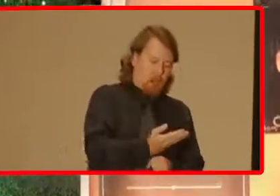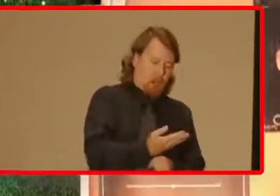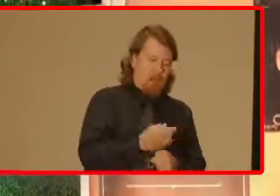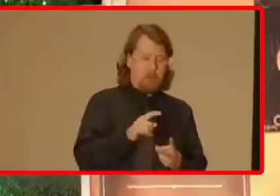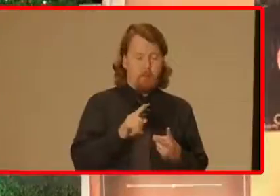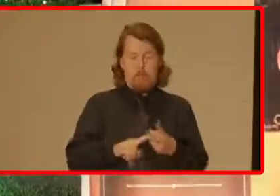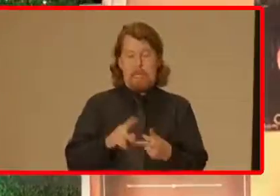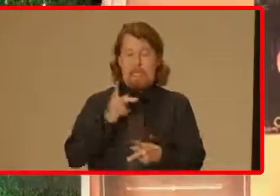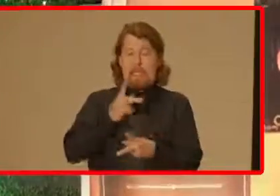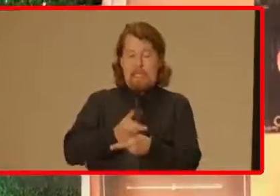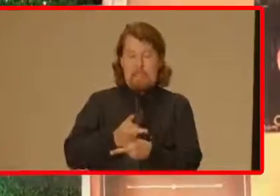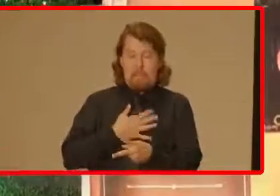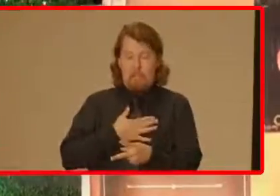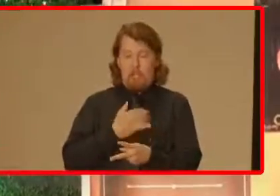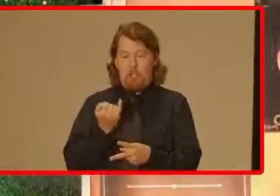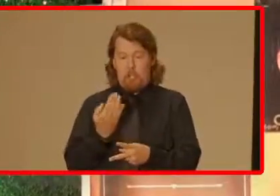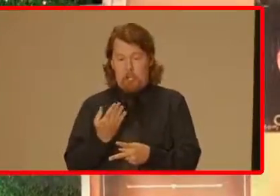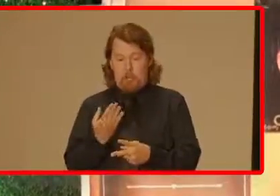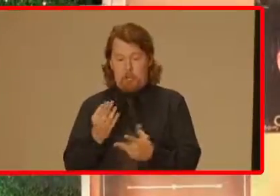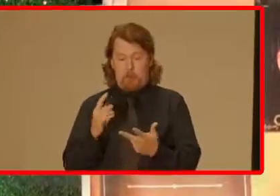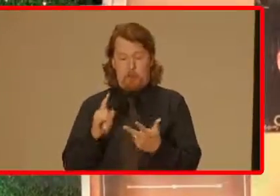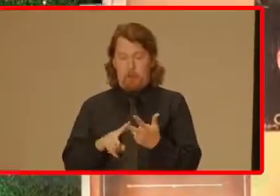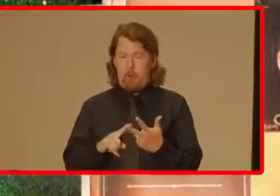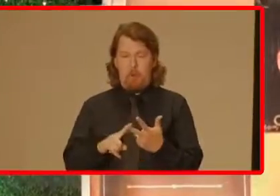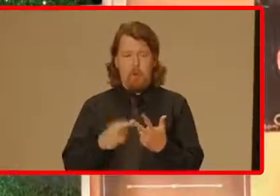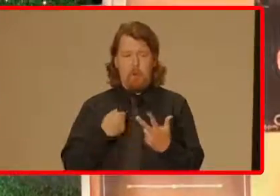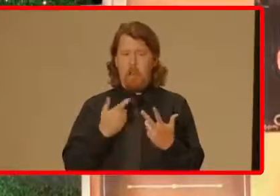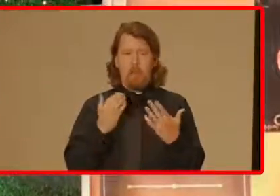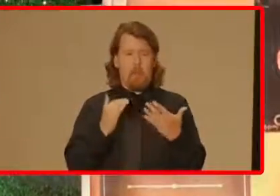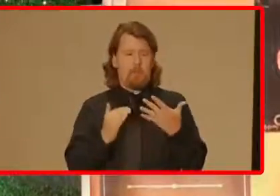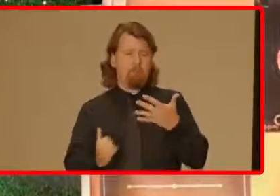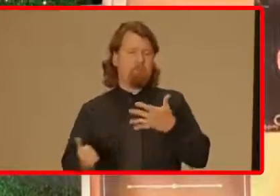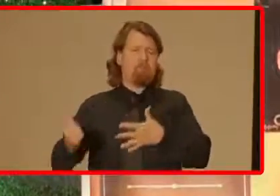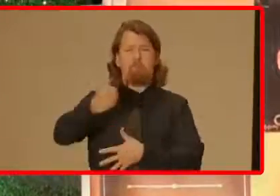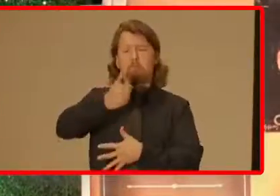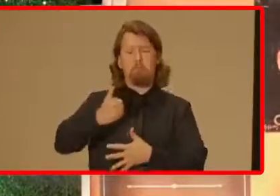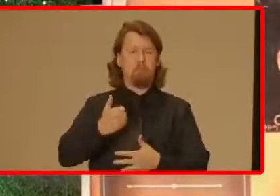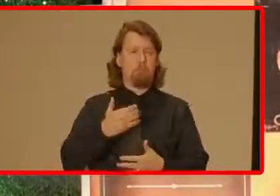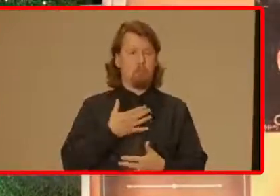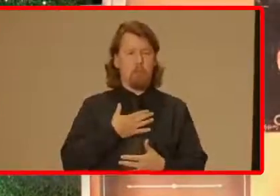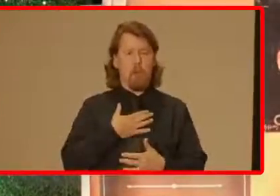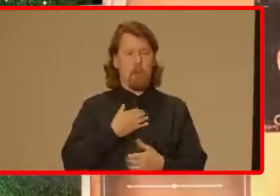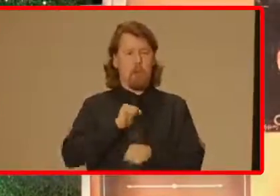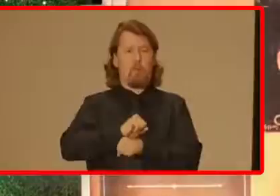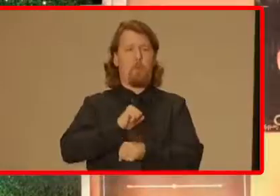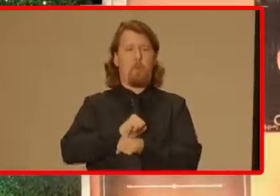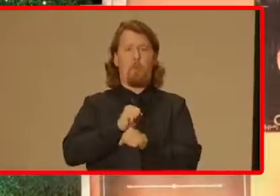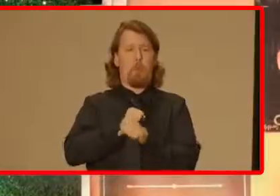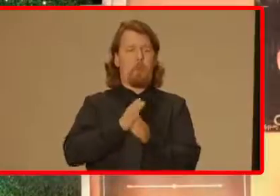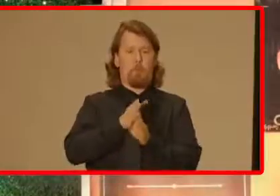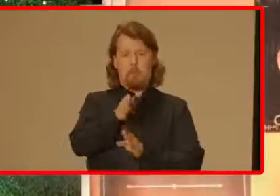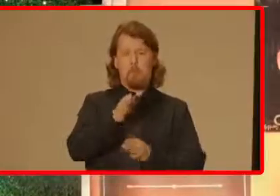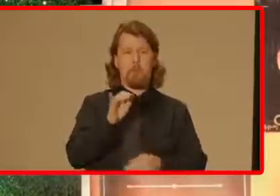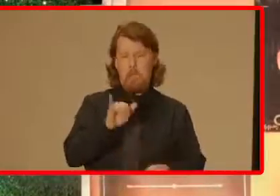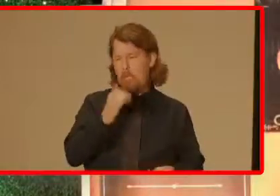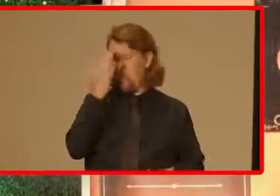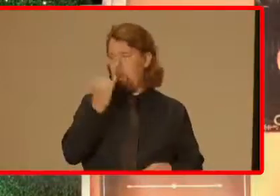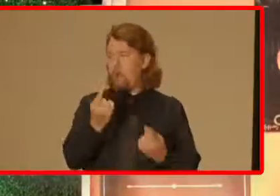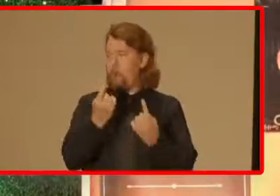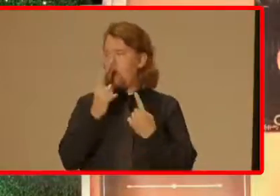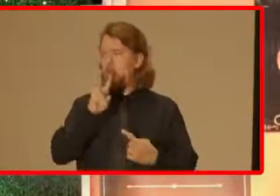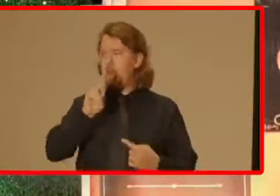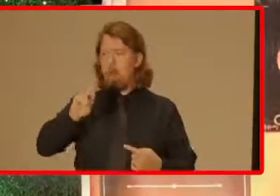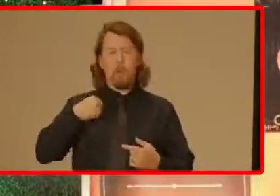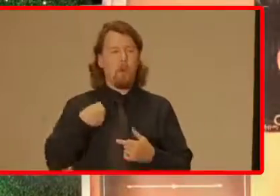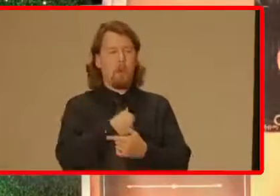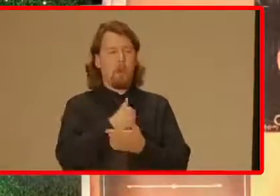maintain the job you have, or maybe you want to advance in your career, that's a reason to come to VR, because we're here to help you obtain those